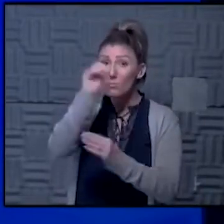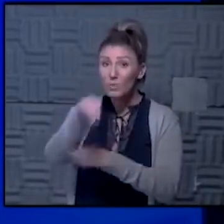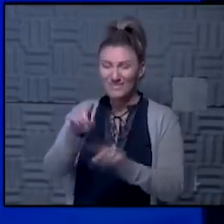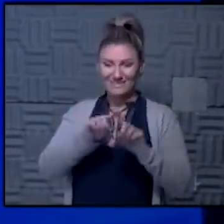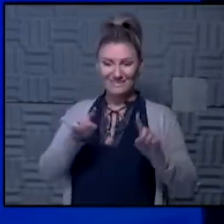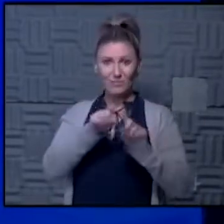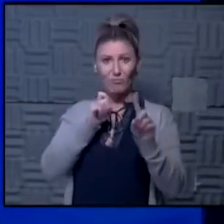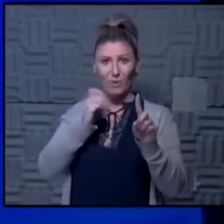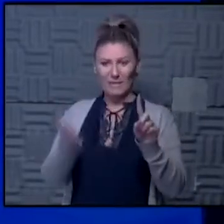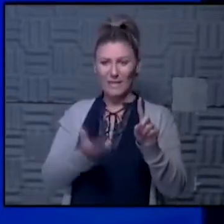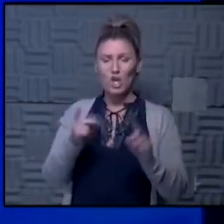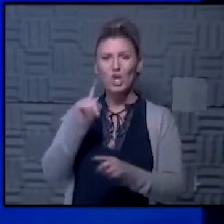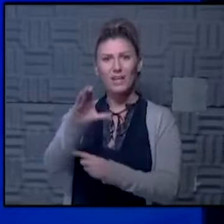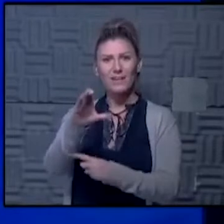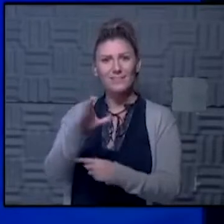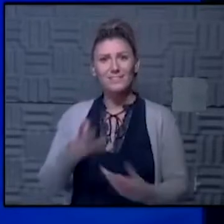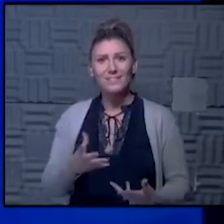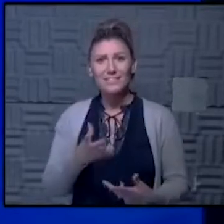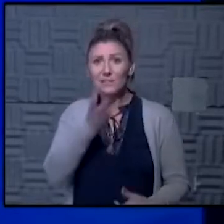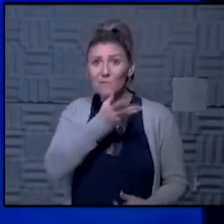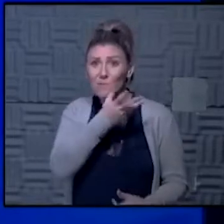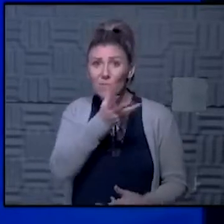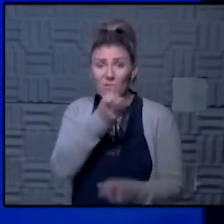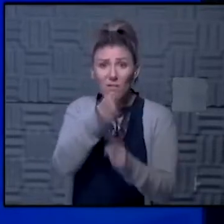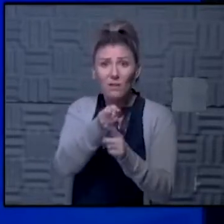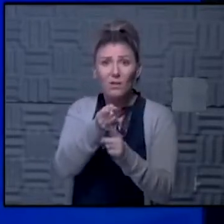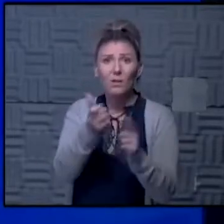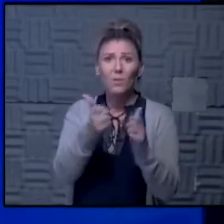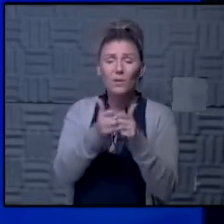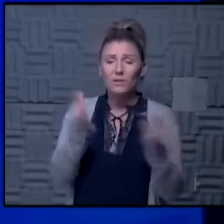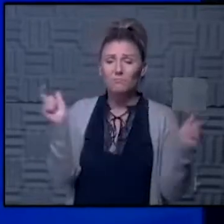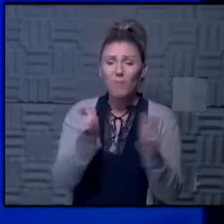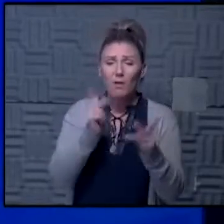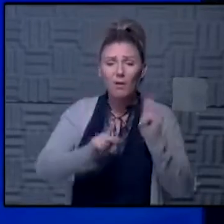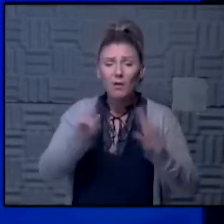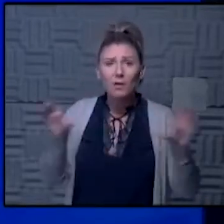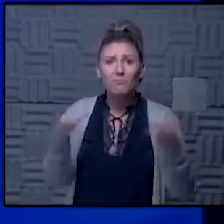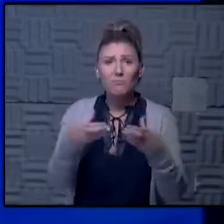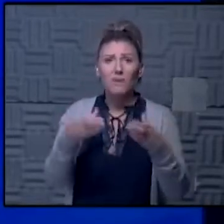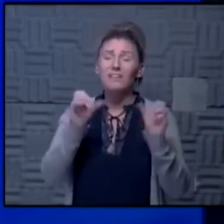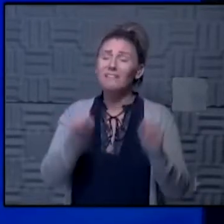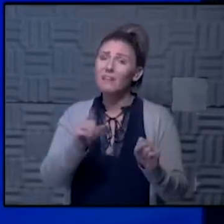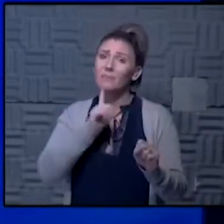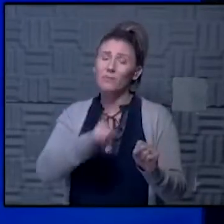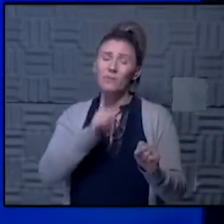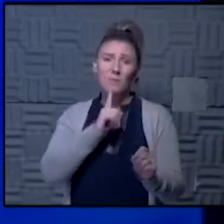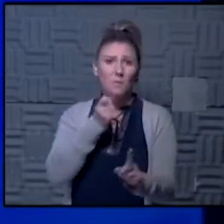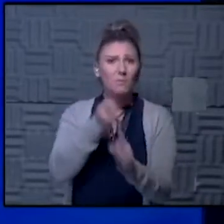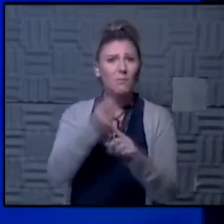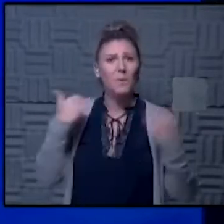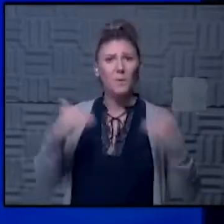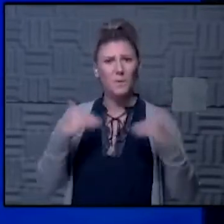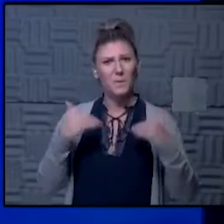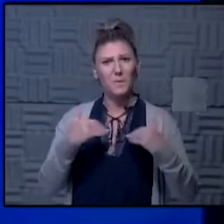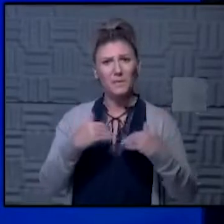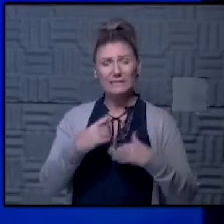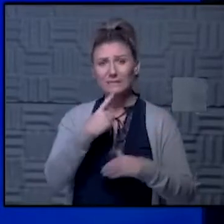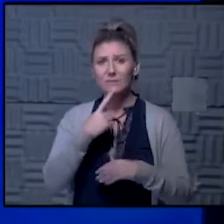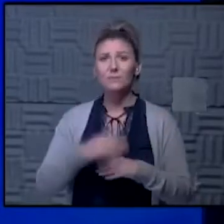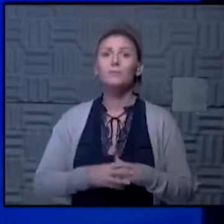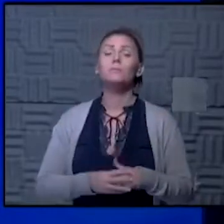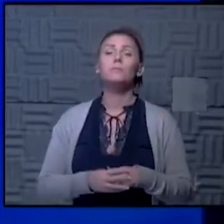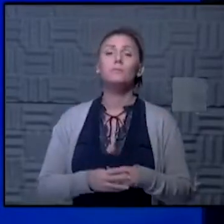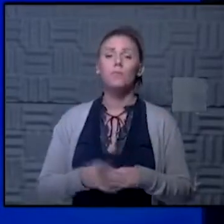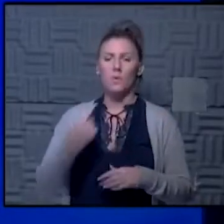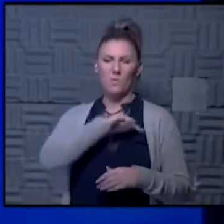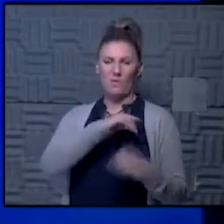we see here in Kansas City at the moment. So the rural impact, even with a smaller population, that rural impact can be very big. I think we